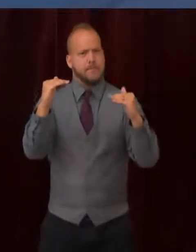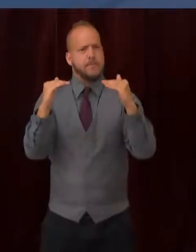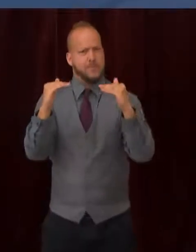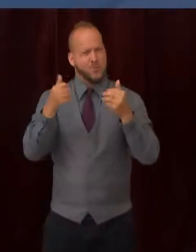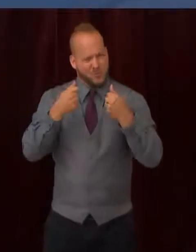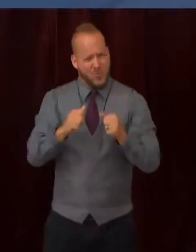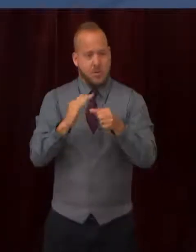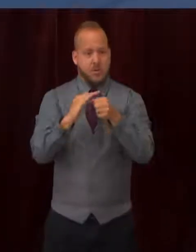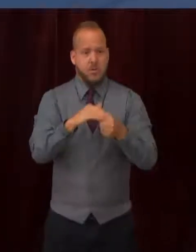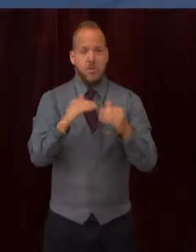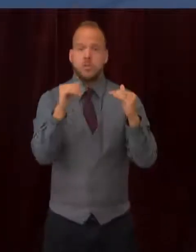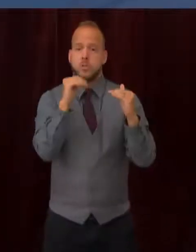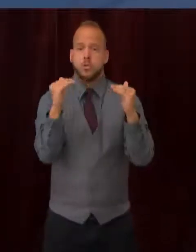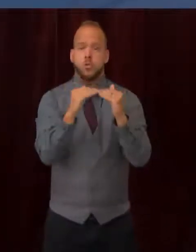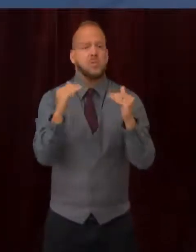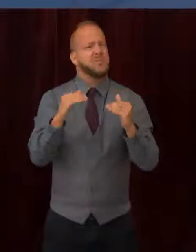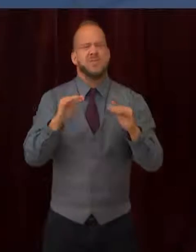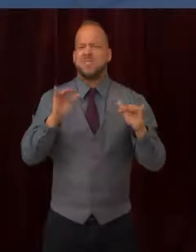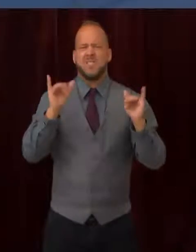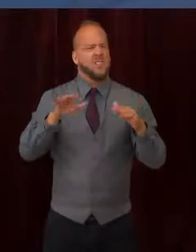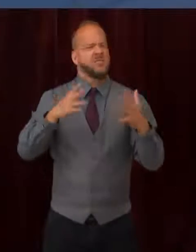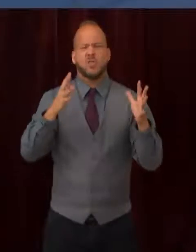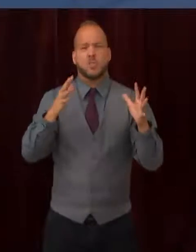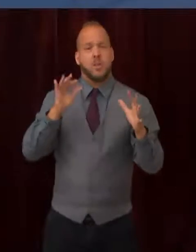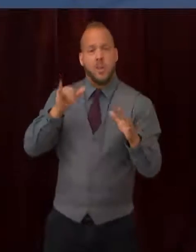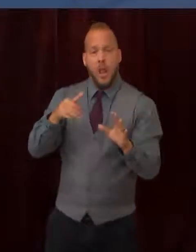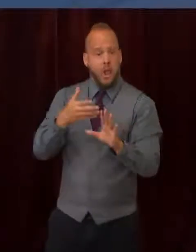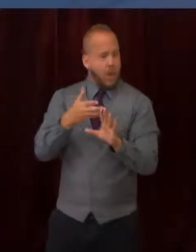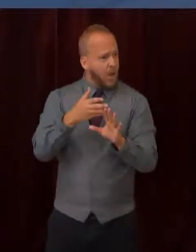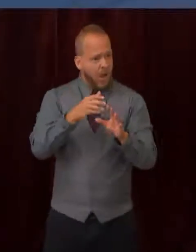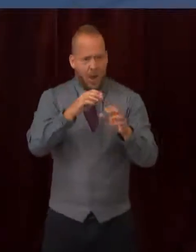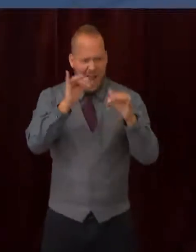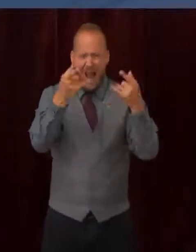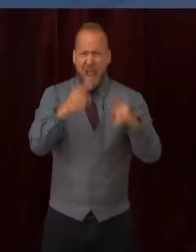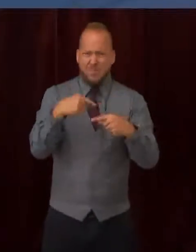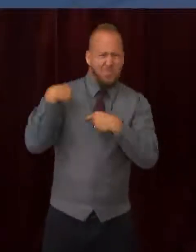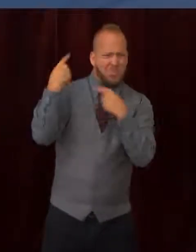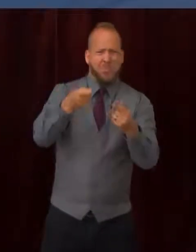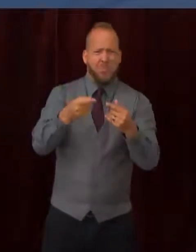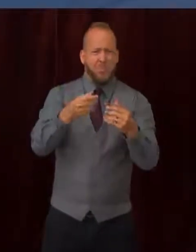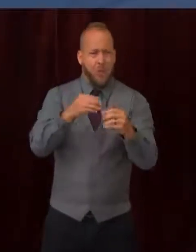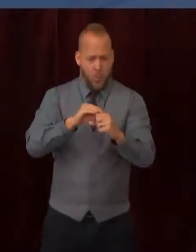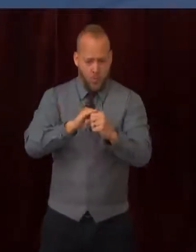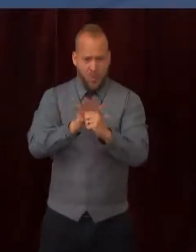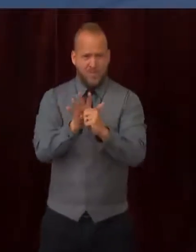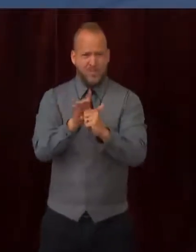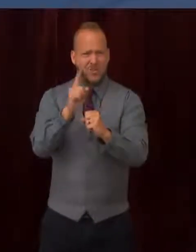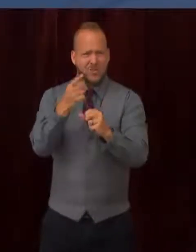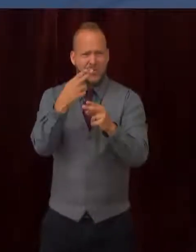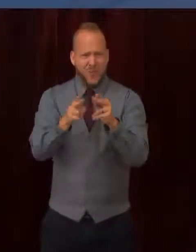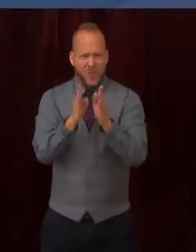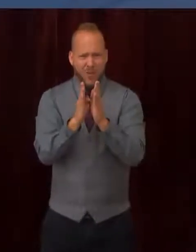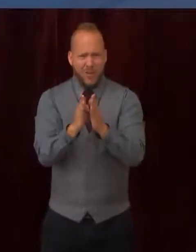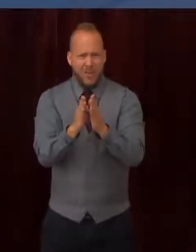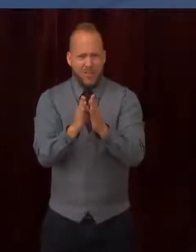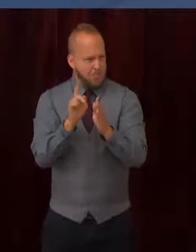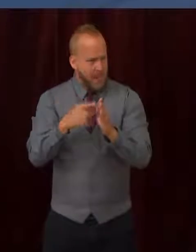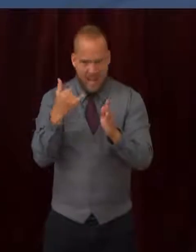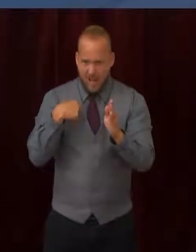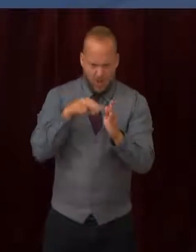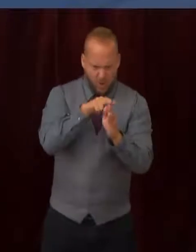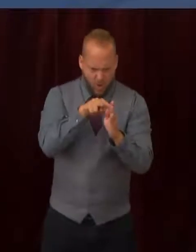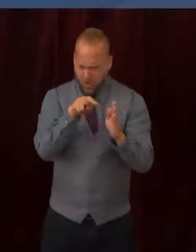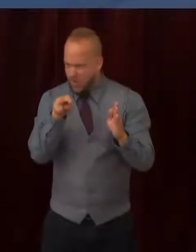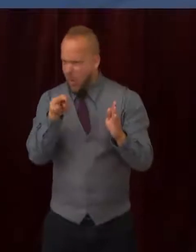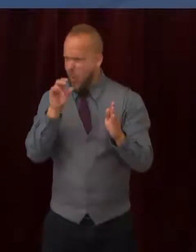illuminated those differences. The infection rate for Black people in our state is well above the per capita rate. The same is